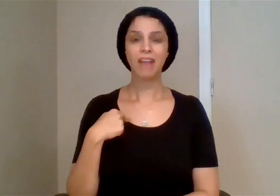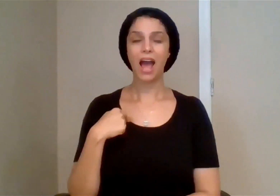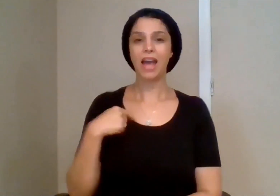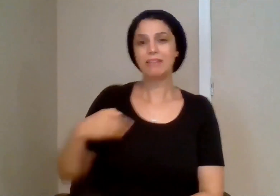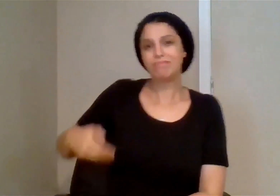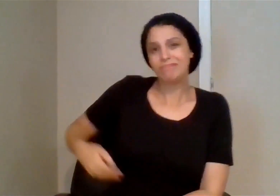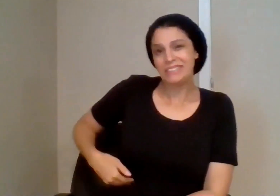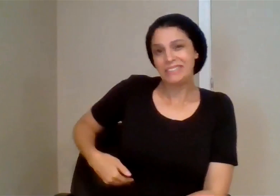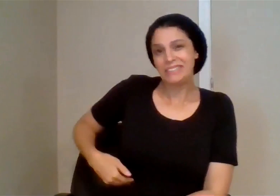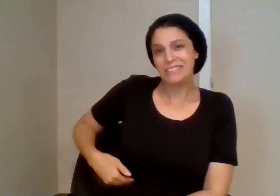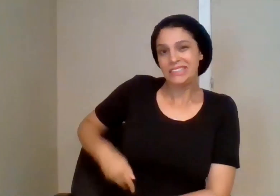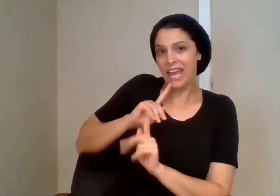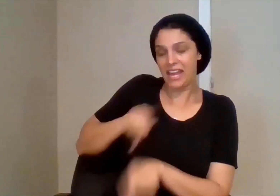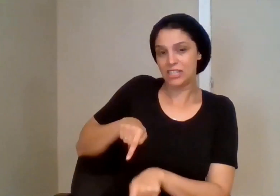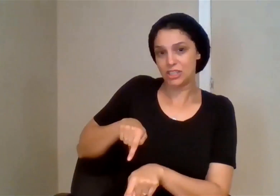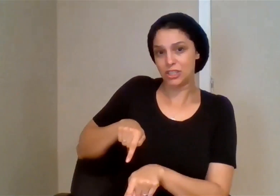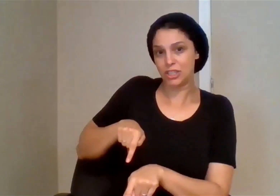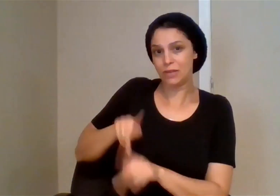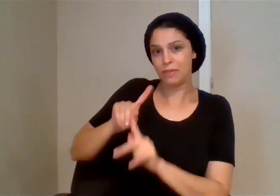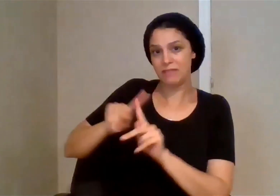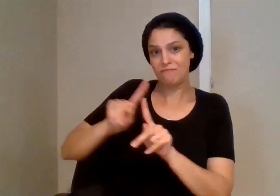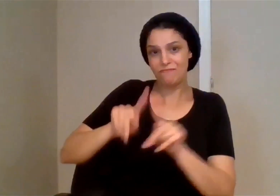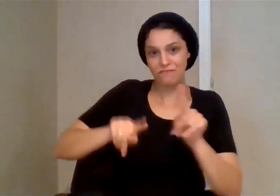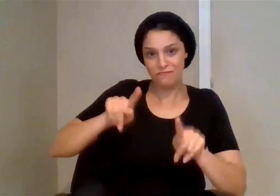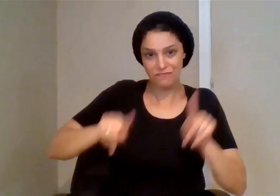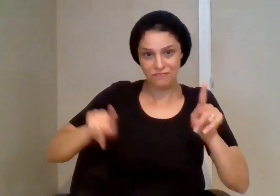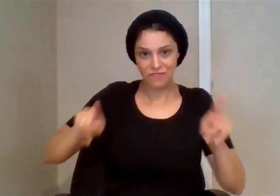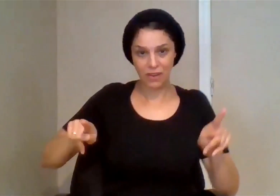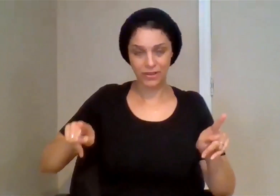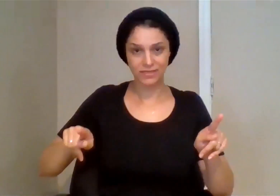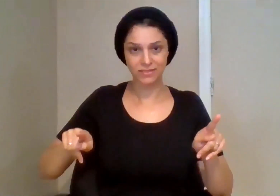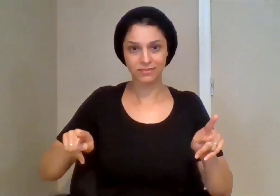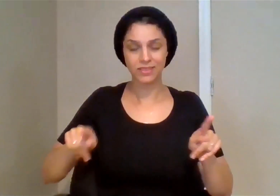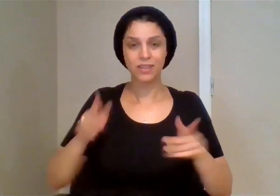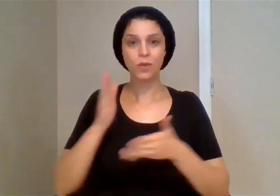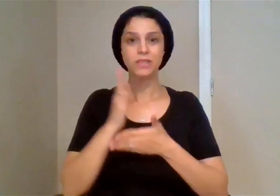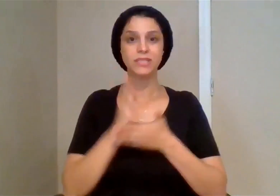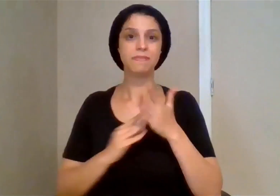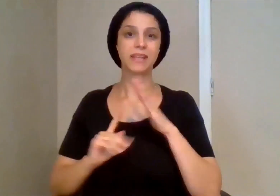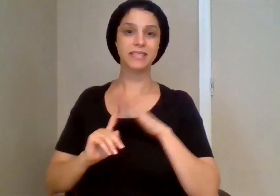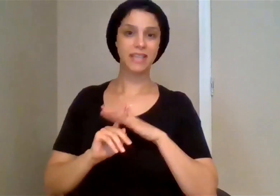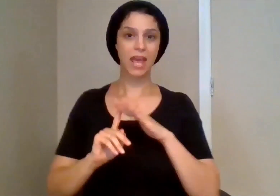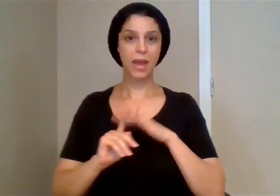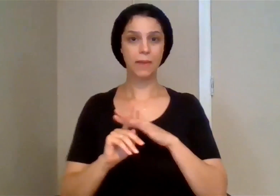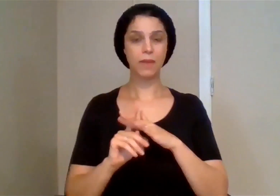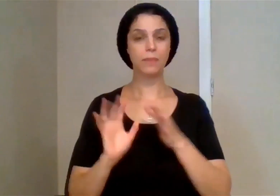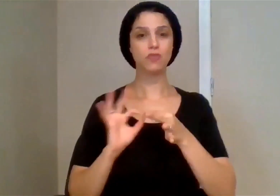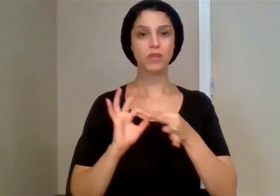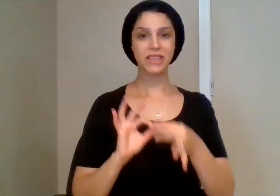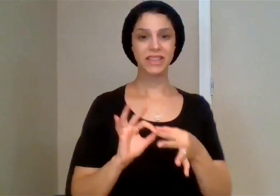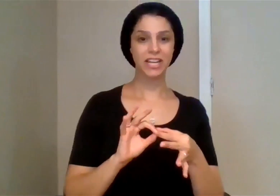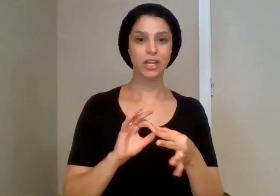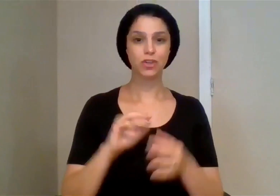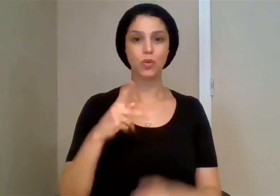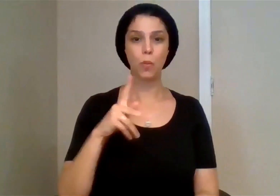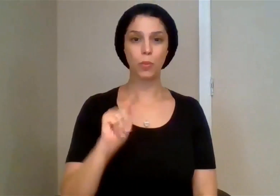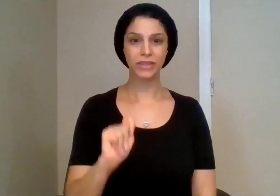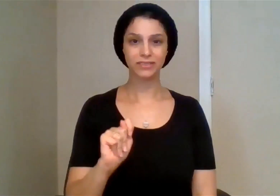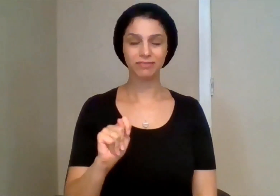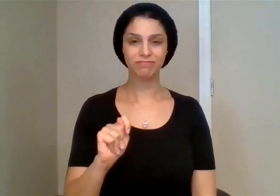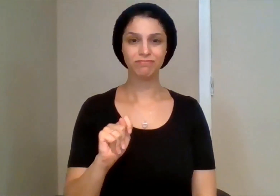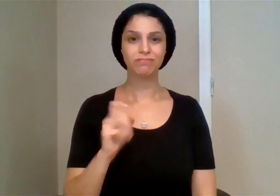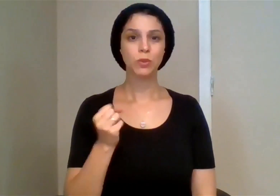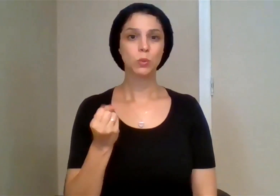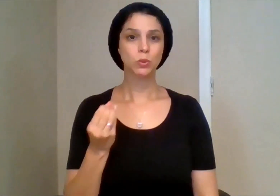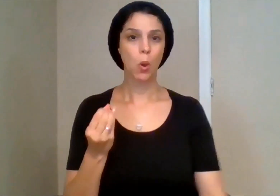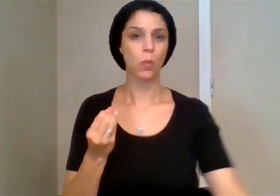going to vary from home to home. There's a couple of things that came up in regards to printing from home. So there